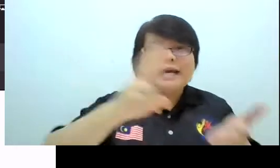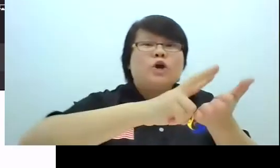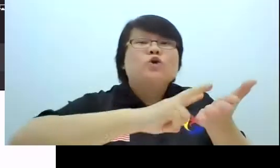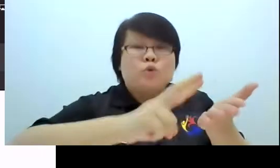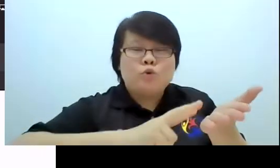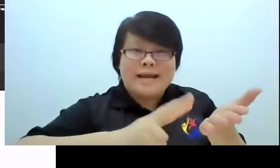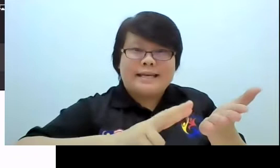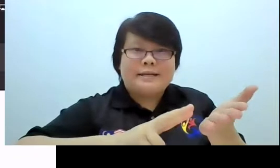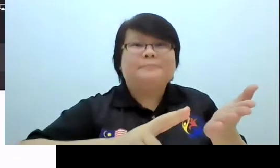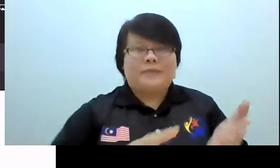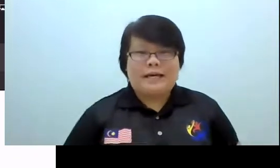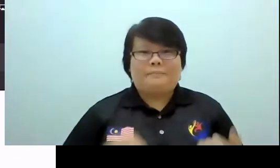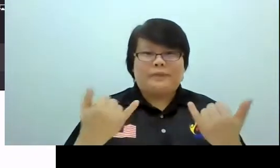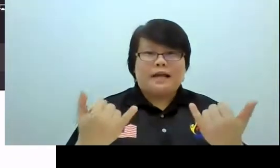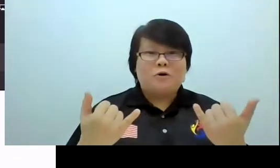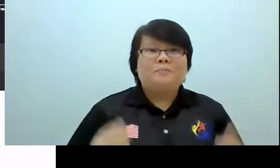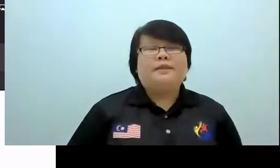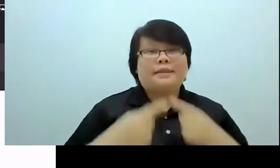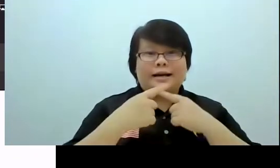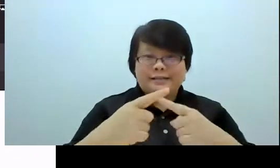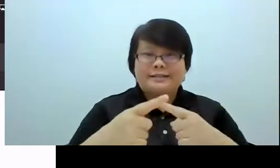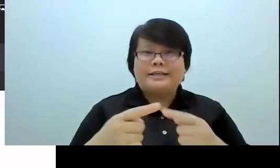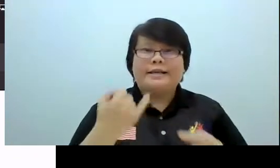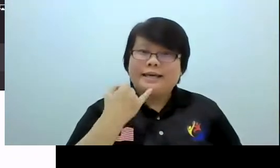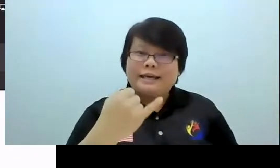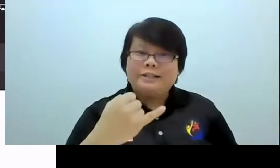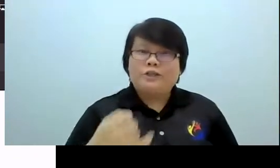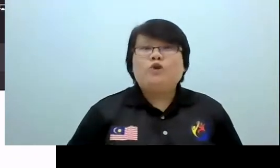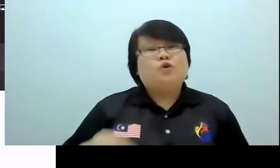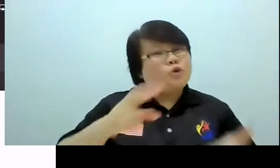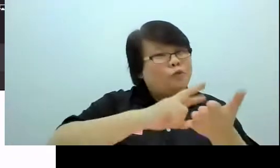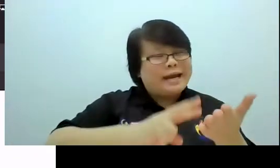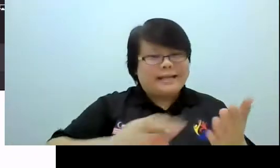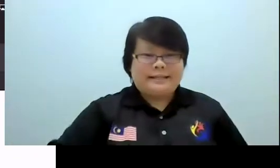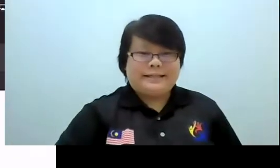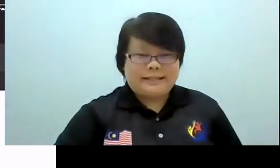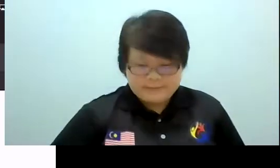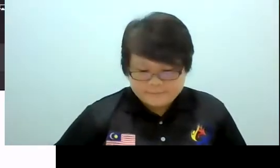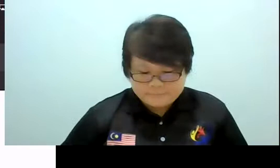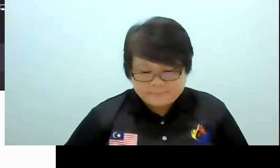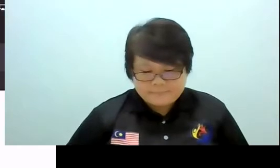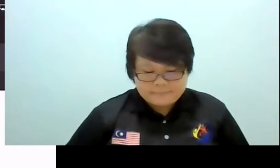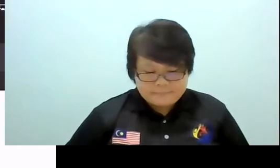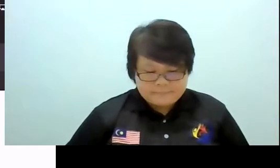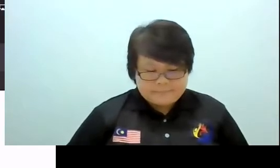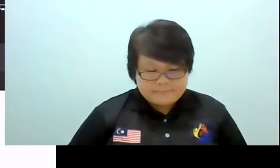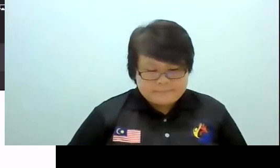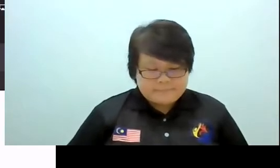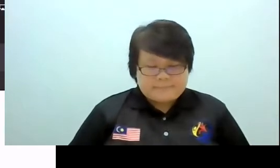R-E-A-D, read. Okay, now the answer is read.